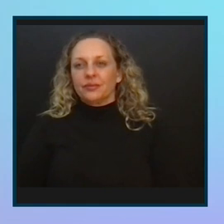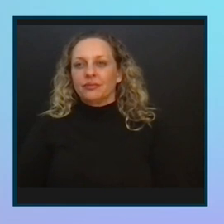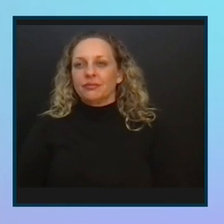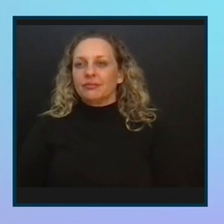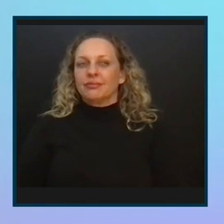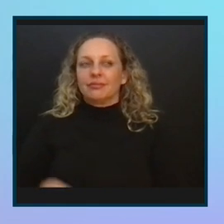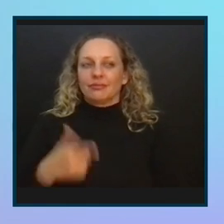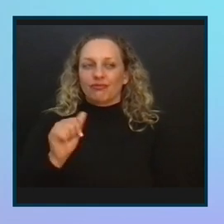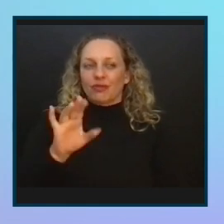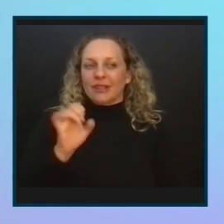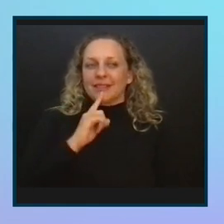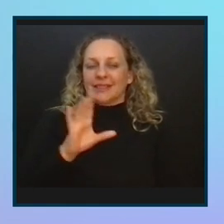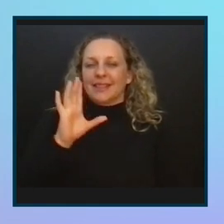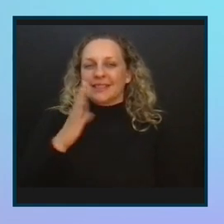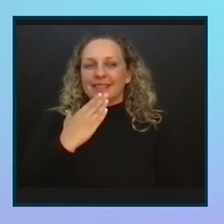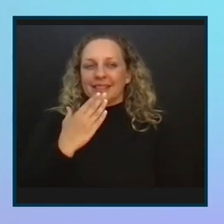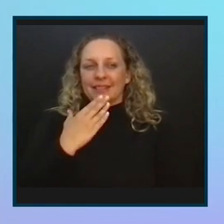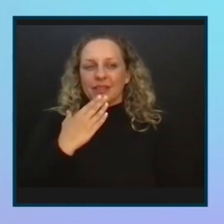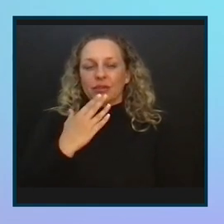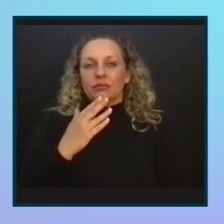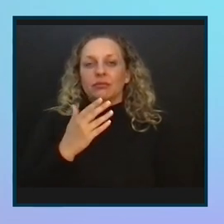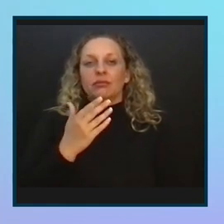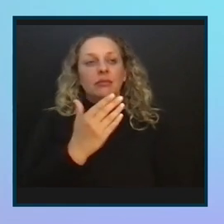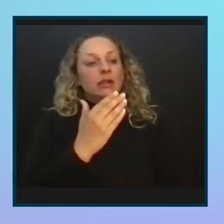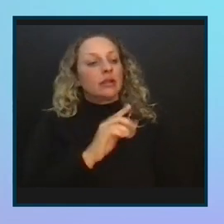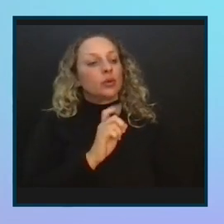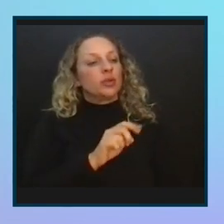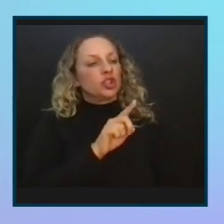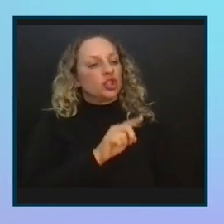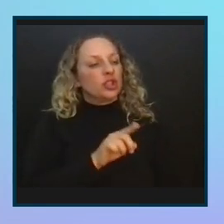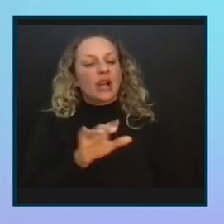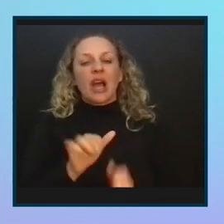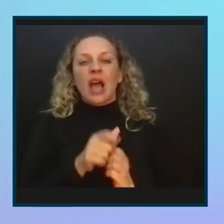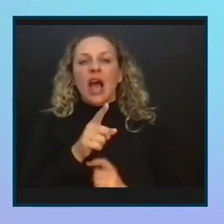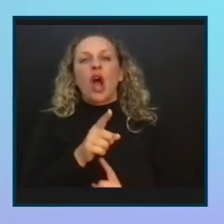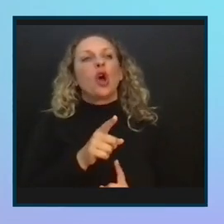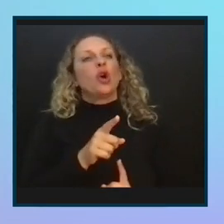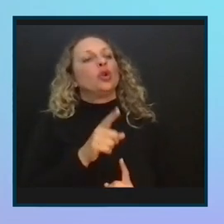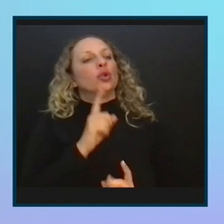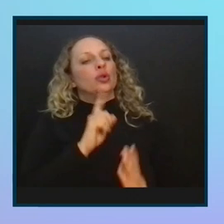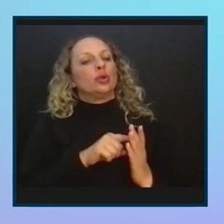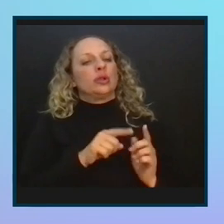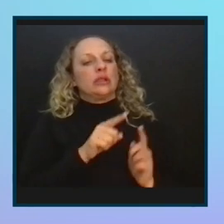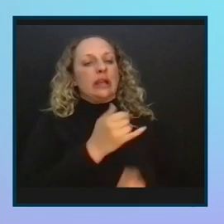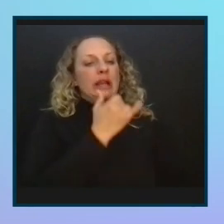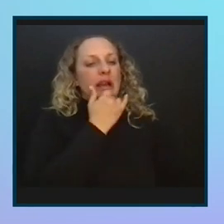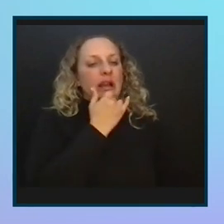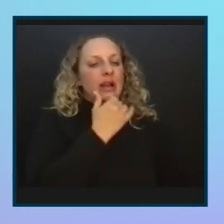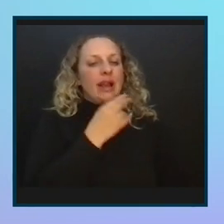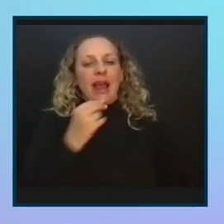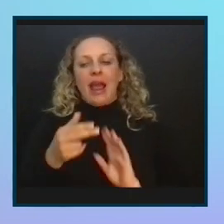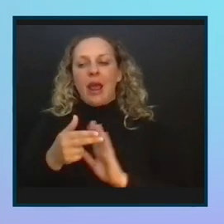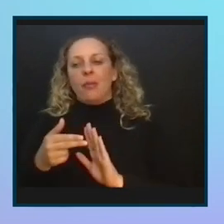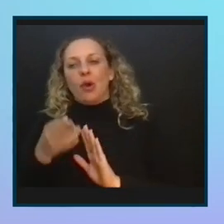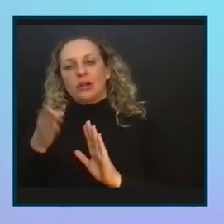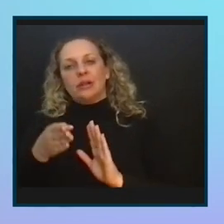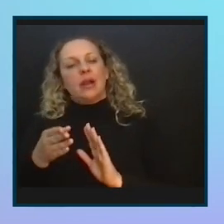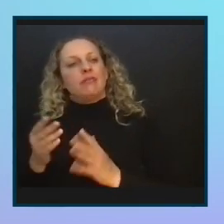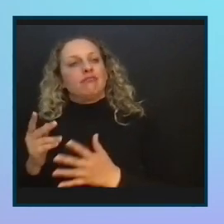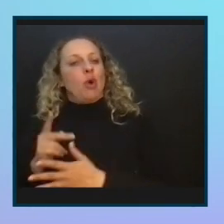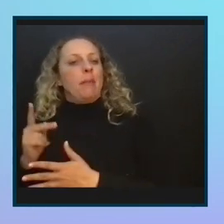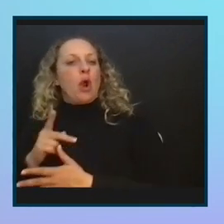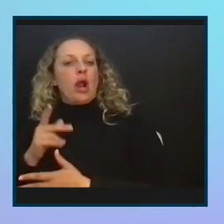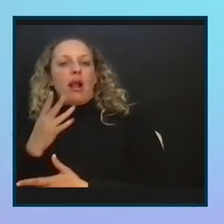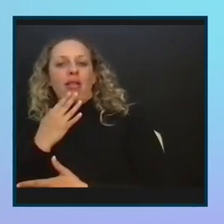Excellent, thank you. Next question here. How do you distinguish between errors and brand/primary